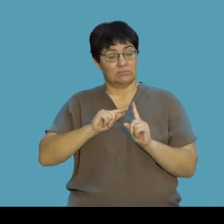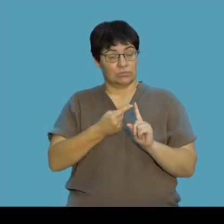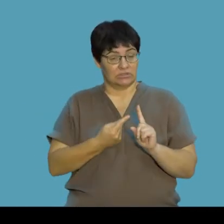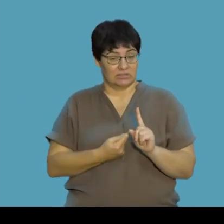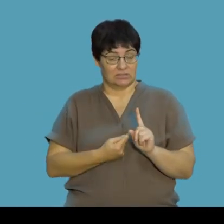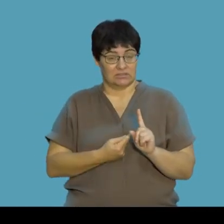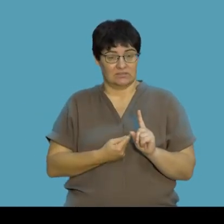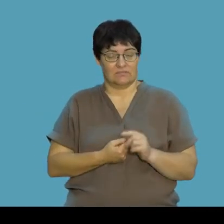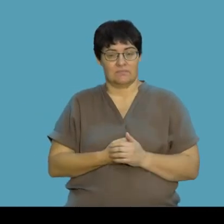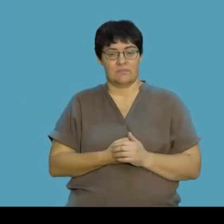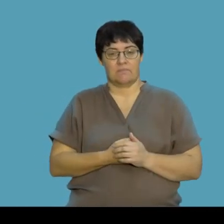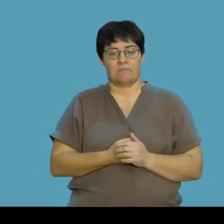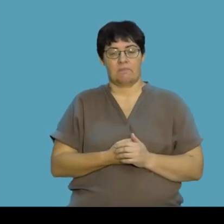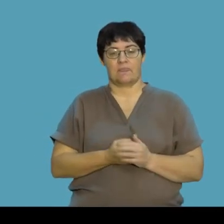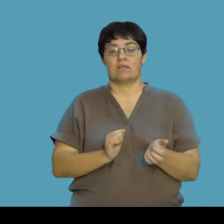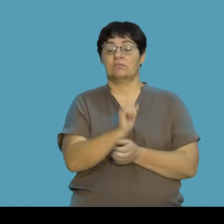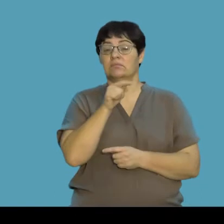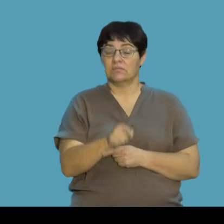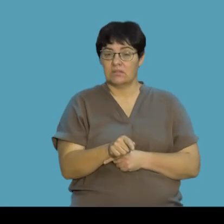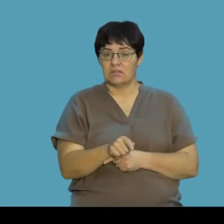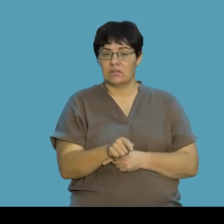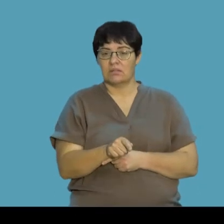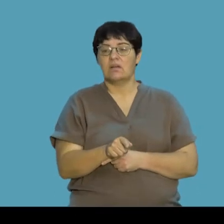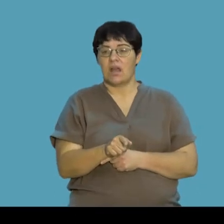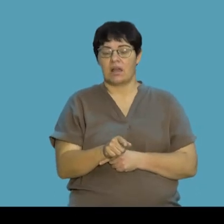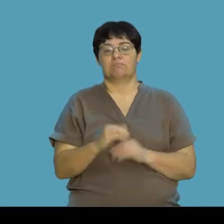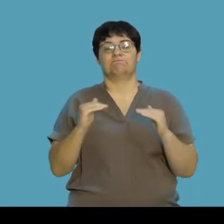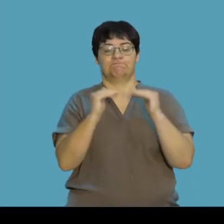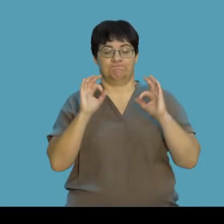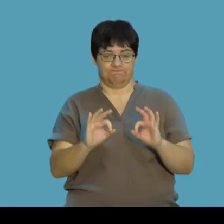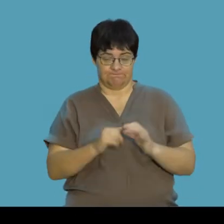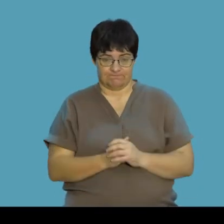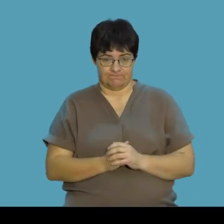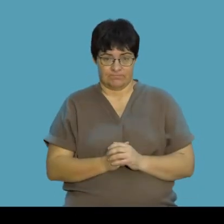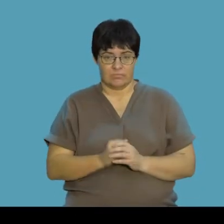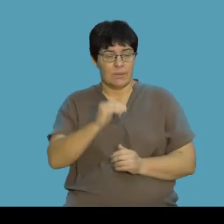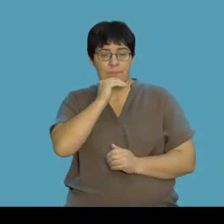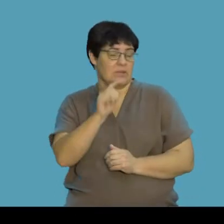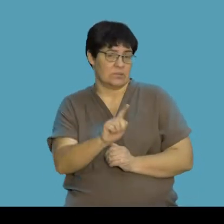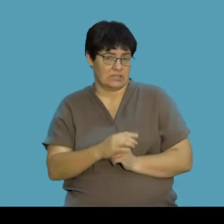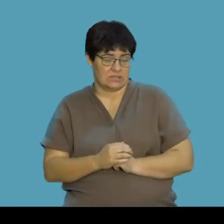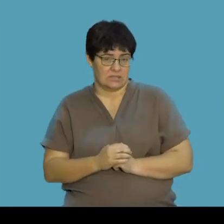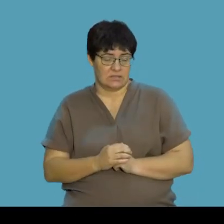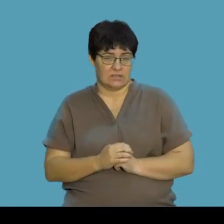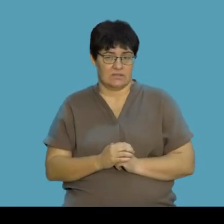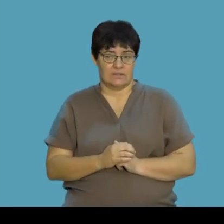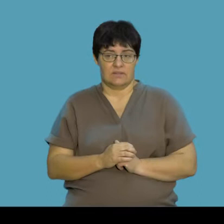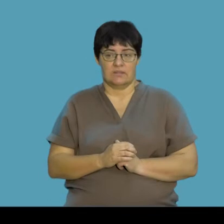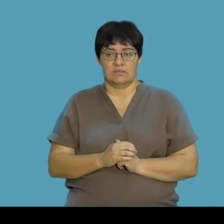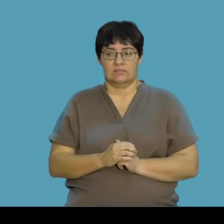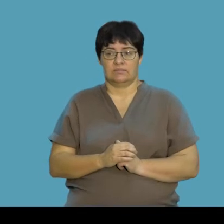of a substance, the solid and the liquid phase are in equilibrium. Now, what this means is that